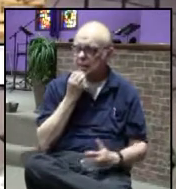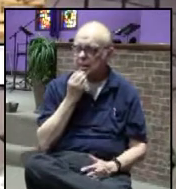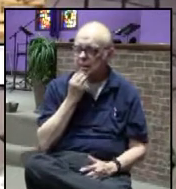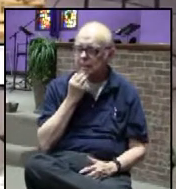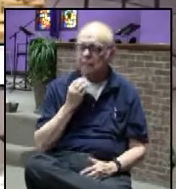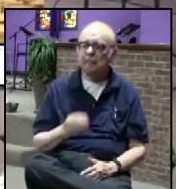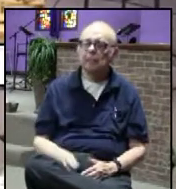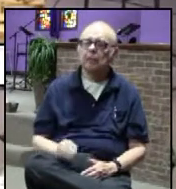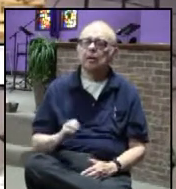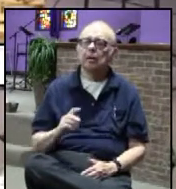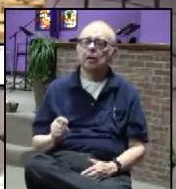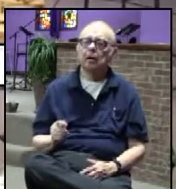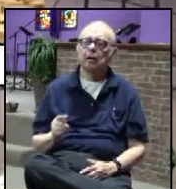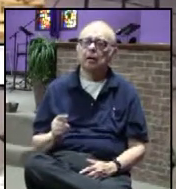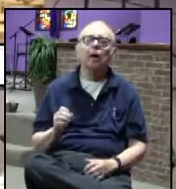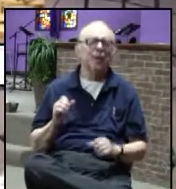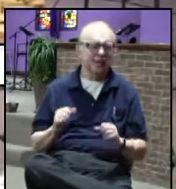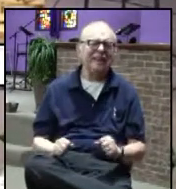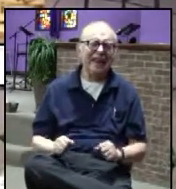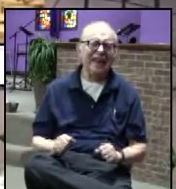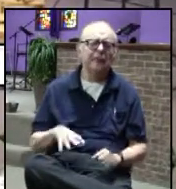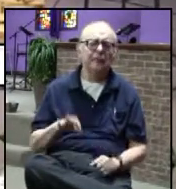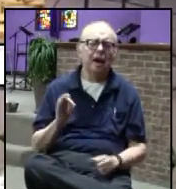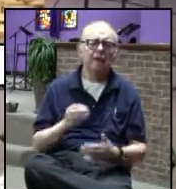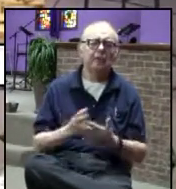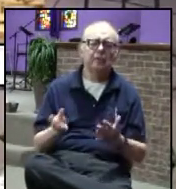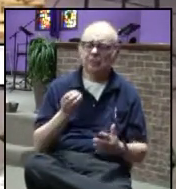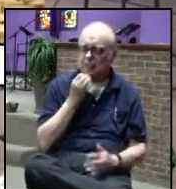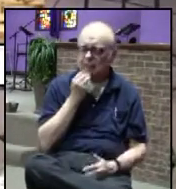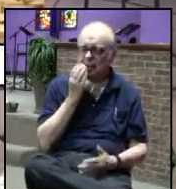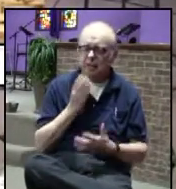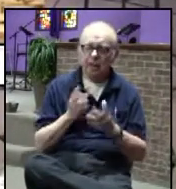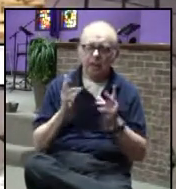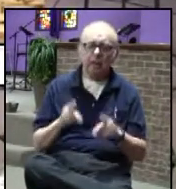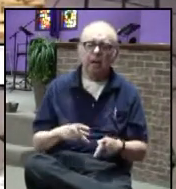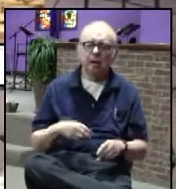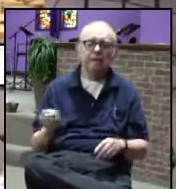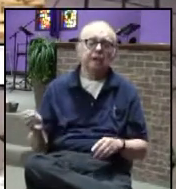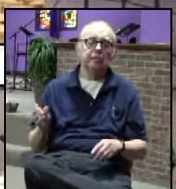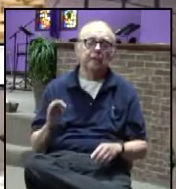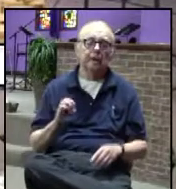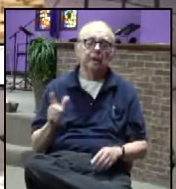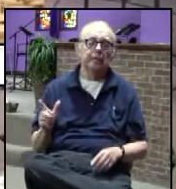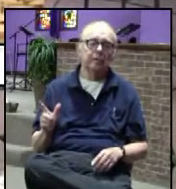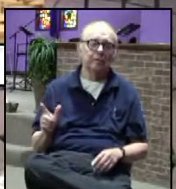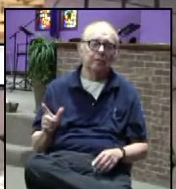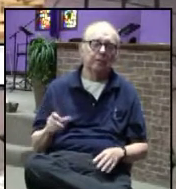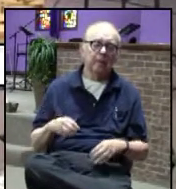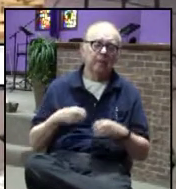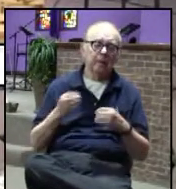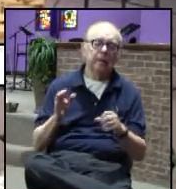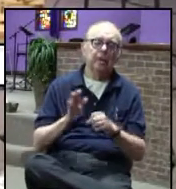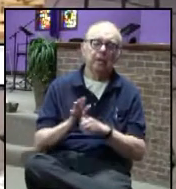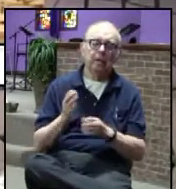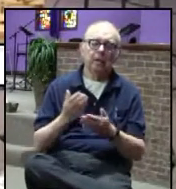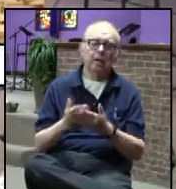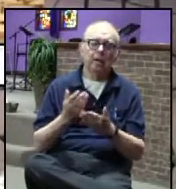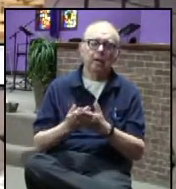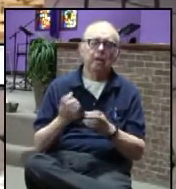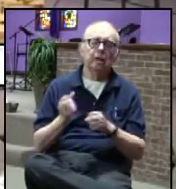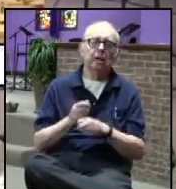They can't. Somebody will either take them for a meal or give them just enough money to get a meal.